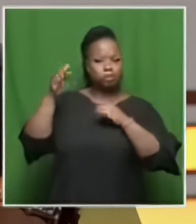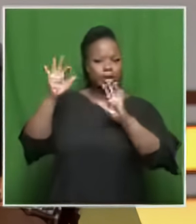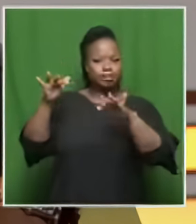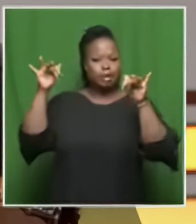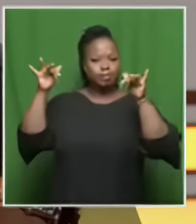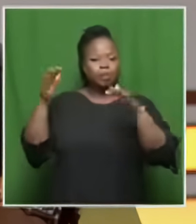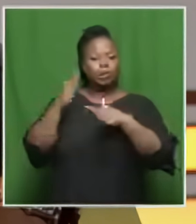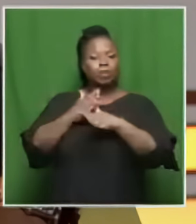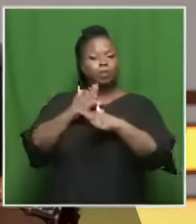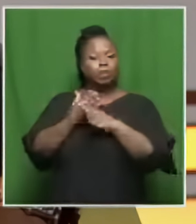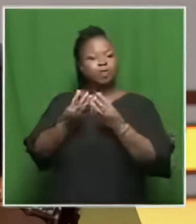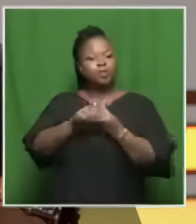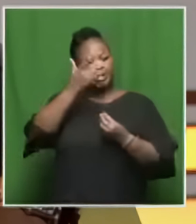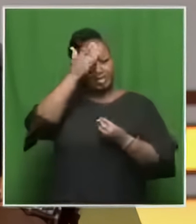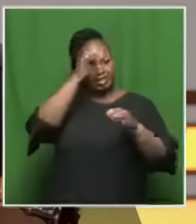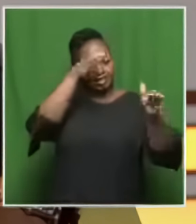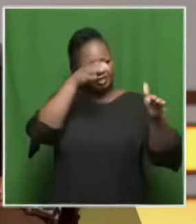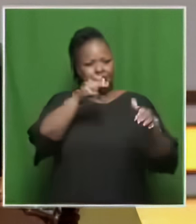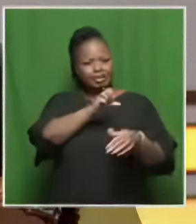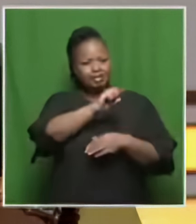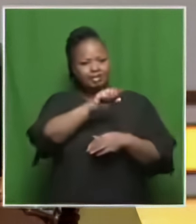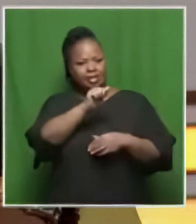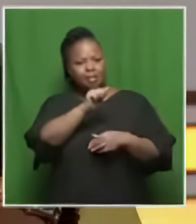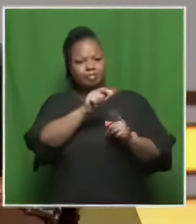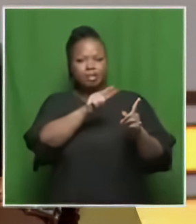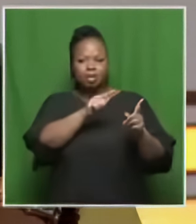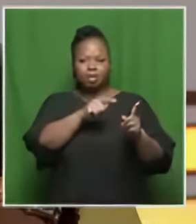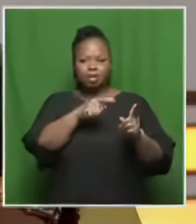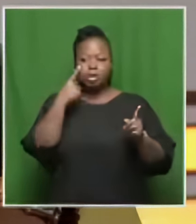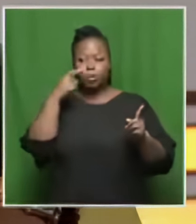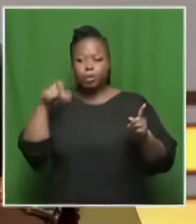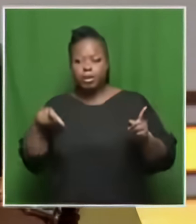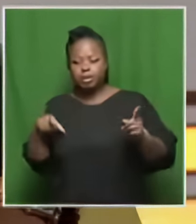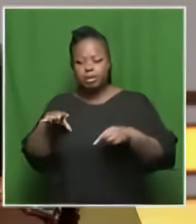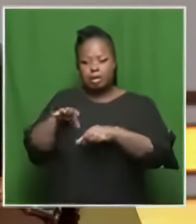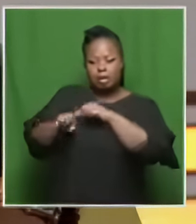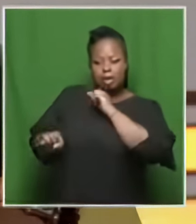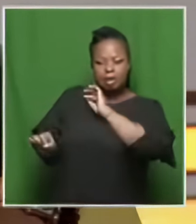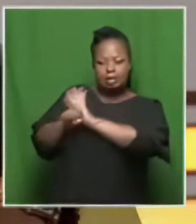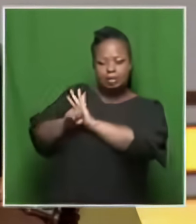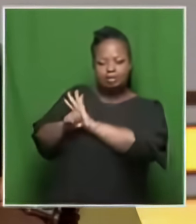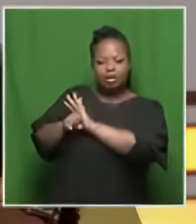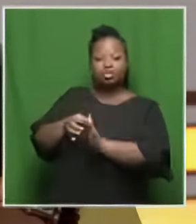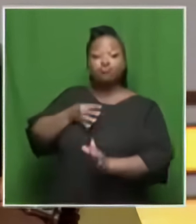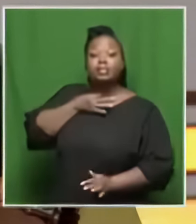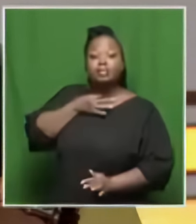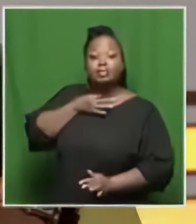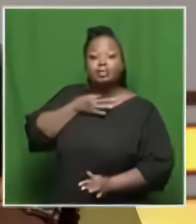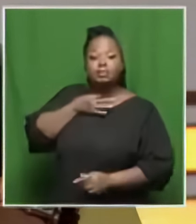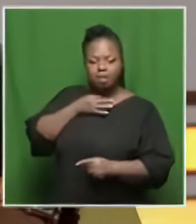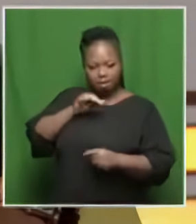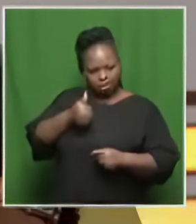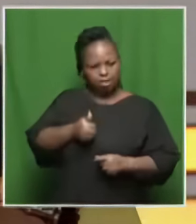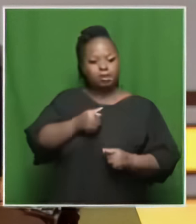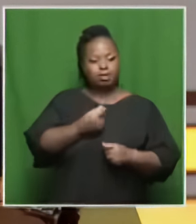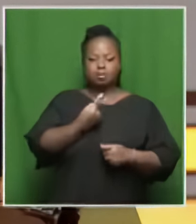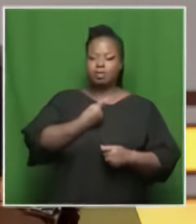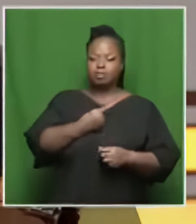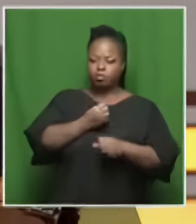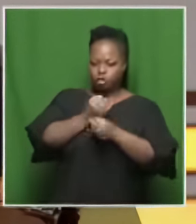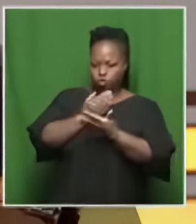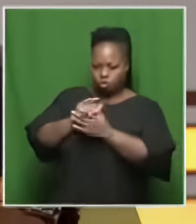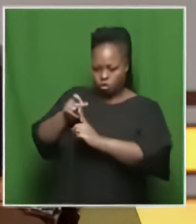call upon any witness and they pick up security threat without even telling the committee, they take measures and ensure that